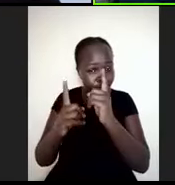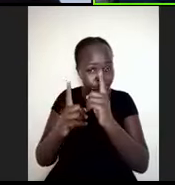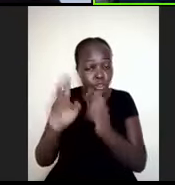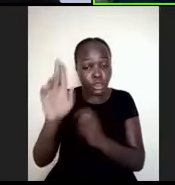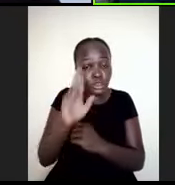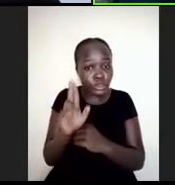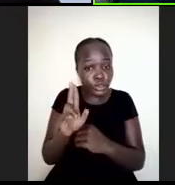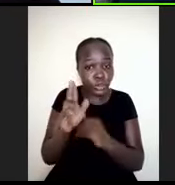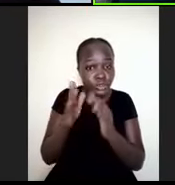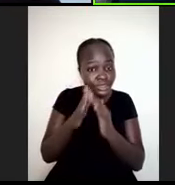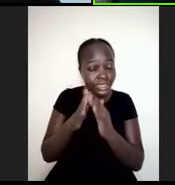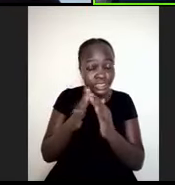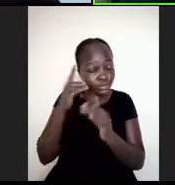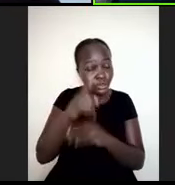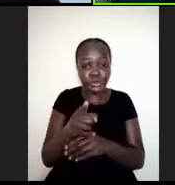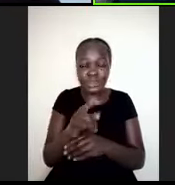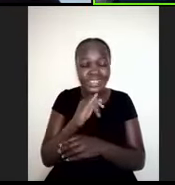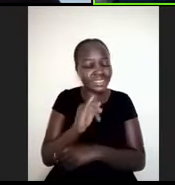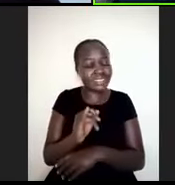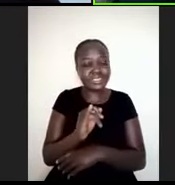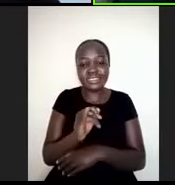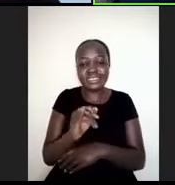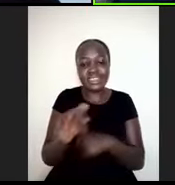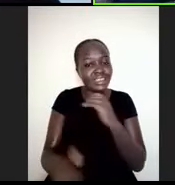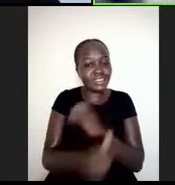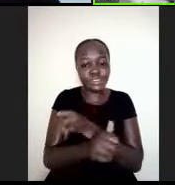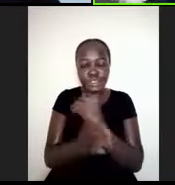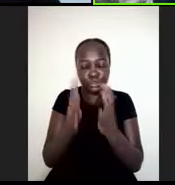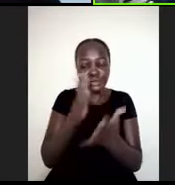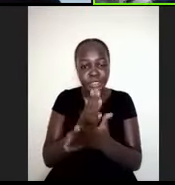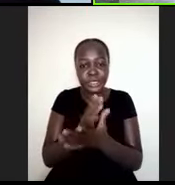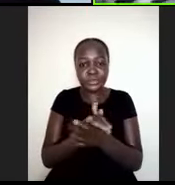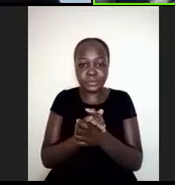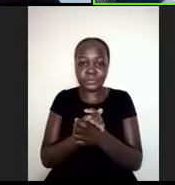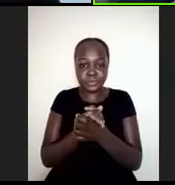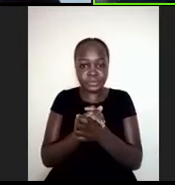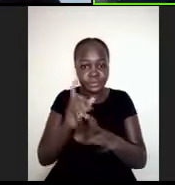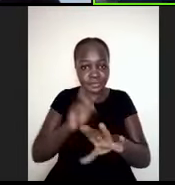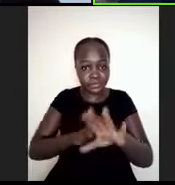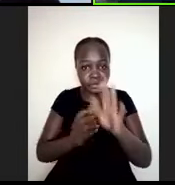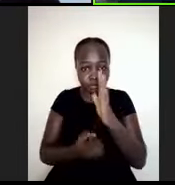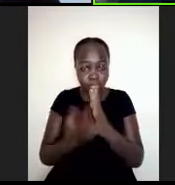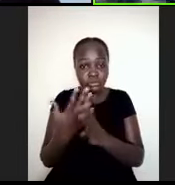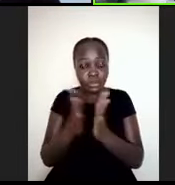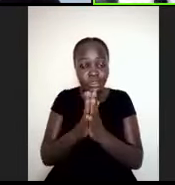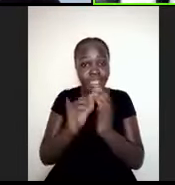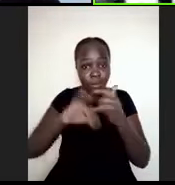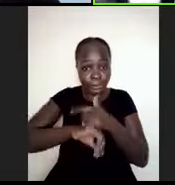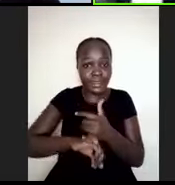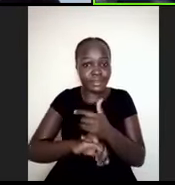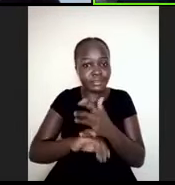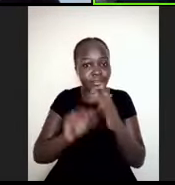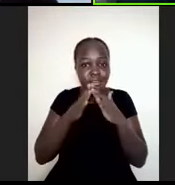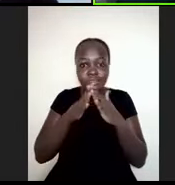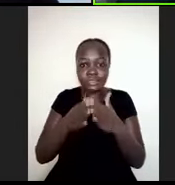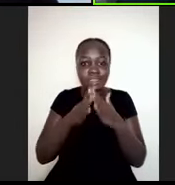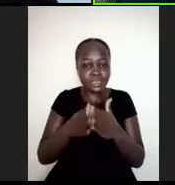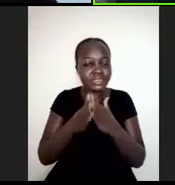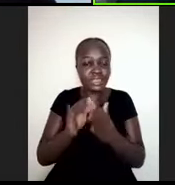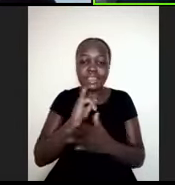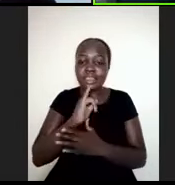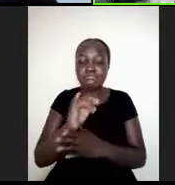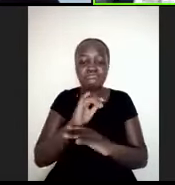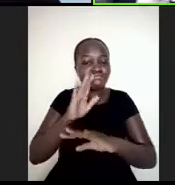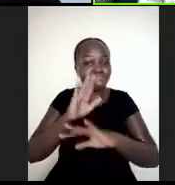time is a danger to you. When you're grown up and you're married, sex is pleasurable to